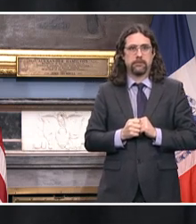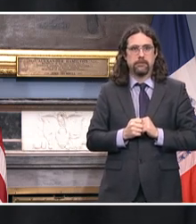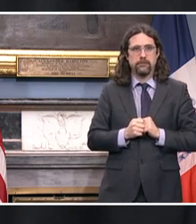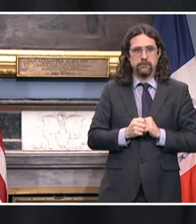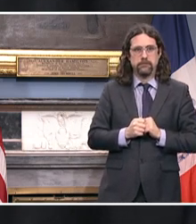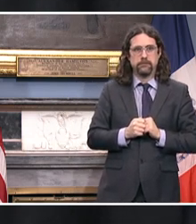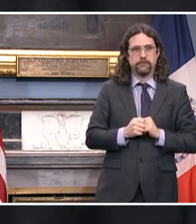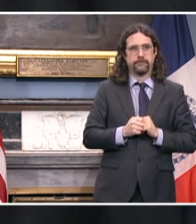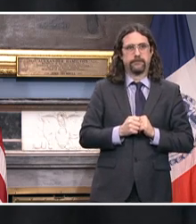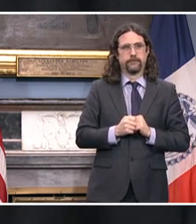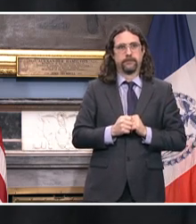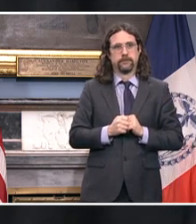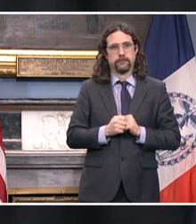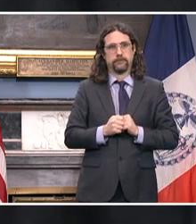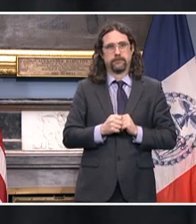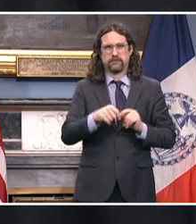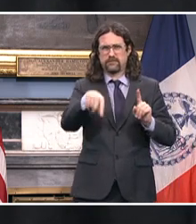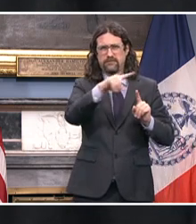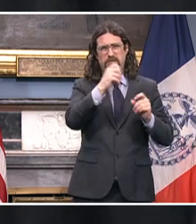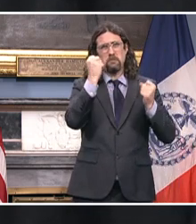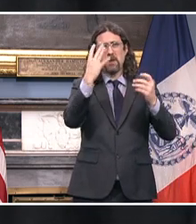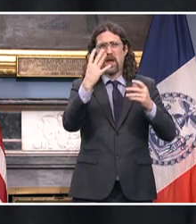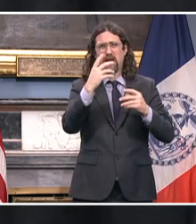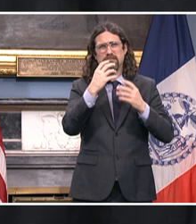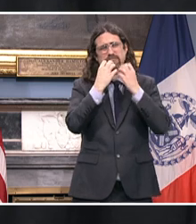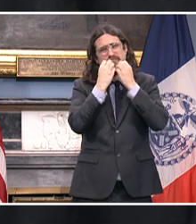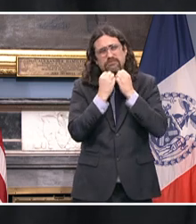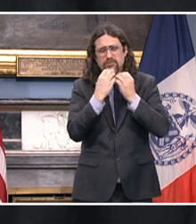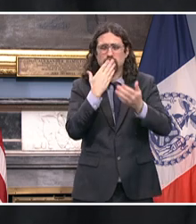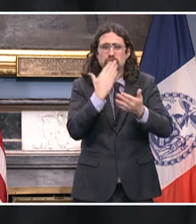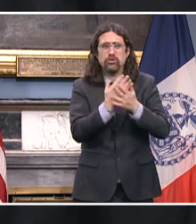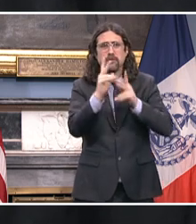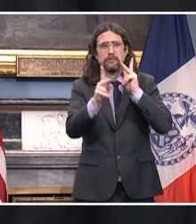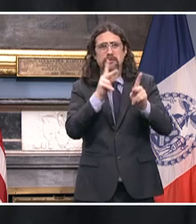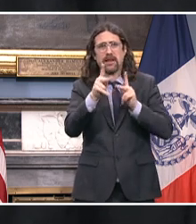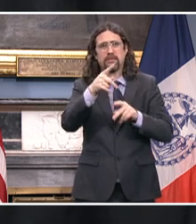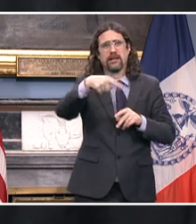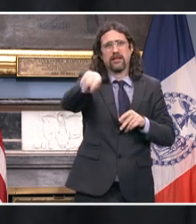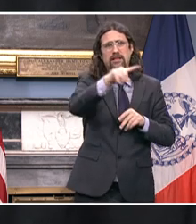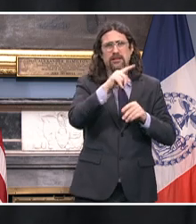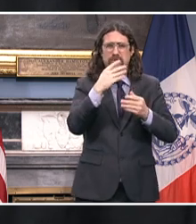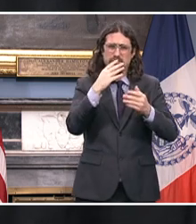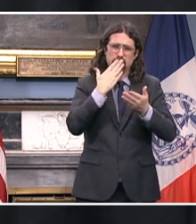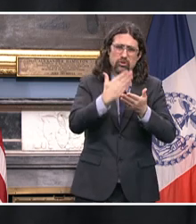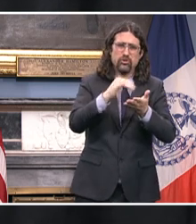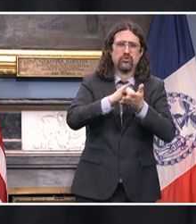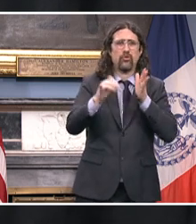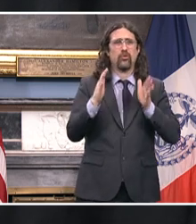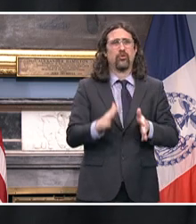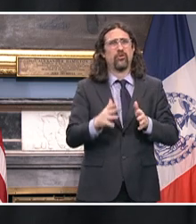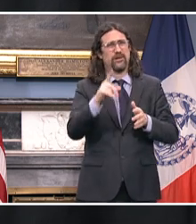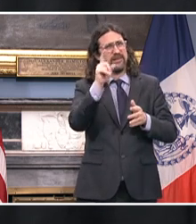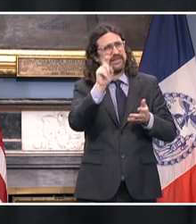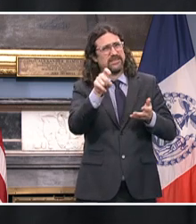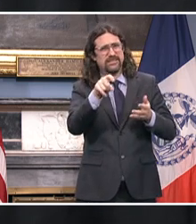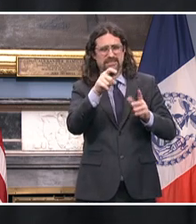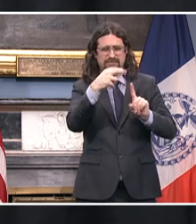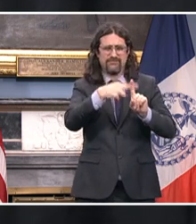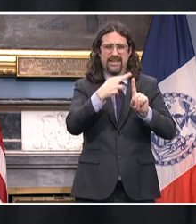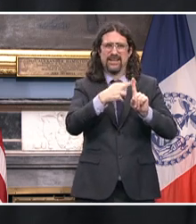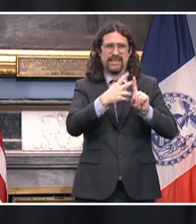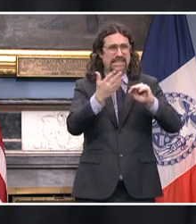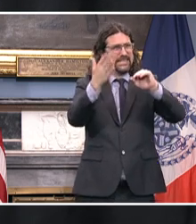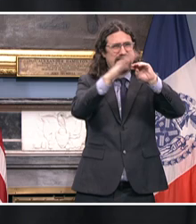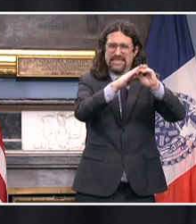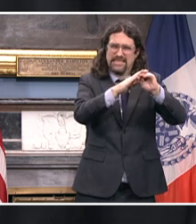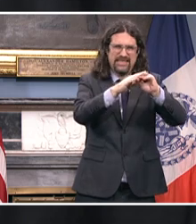freeze, because Lord knows people do not need another burden at this moment. And I want to see the